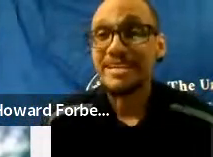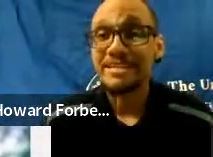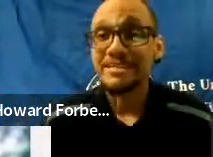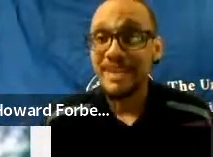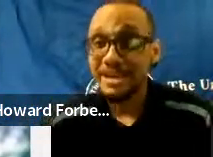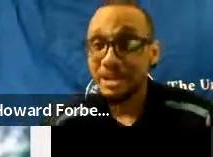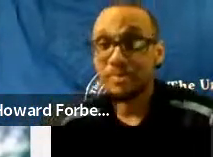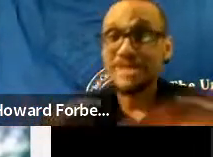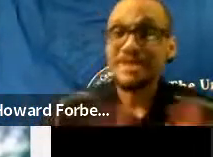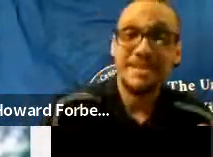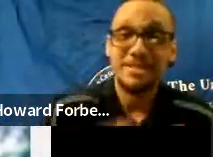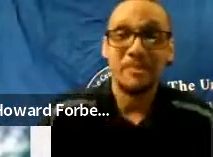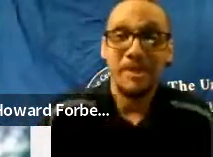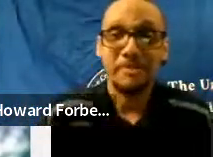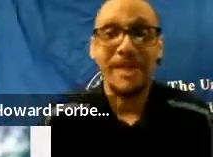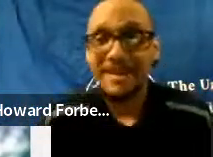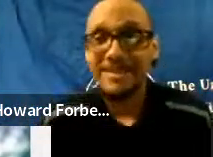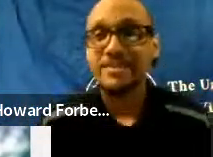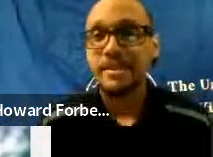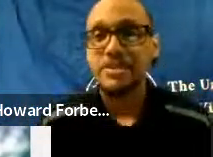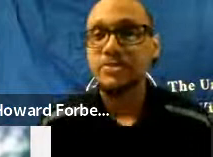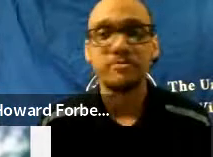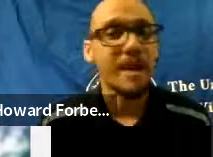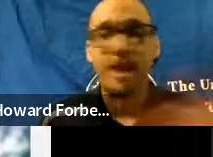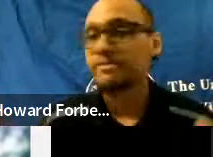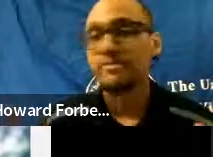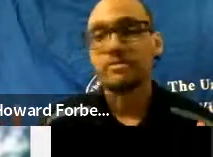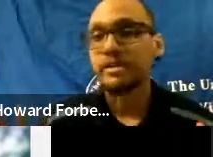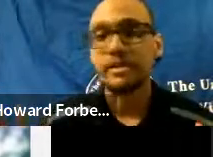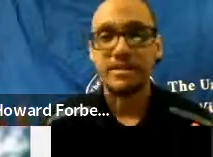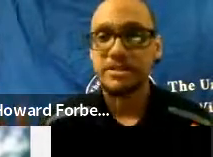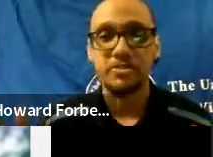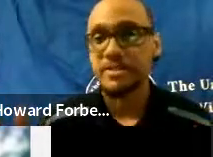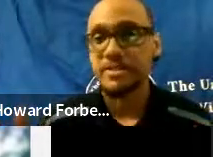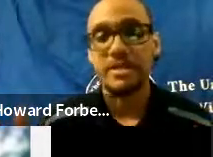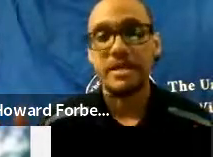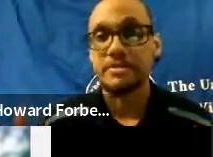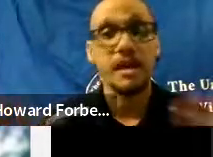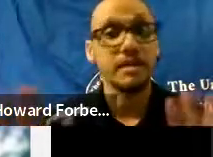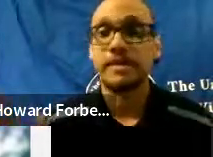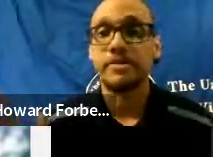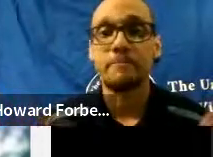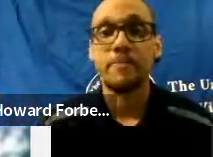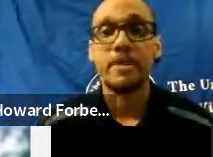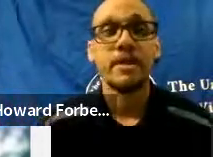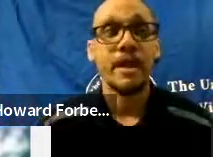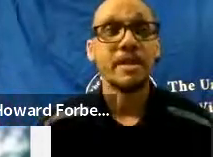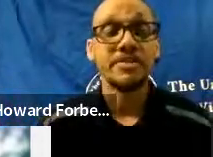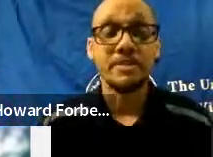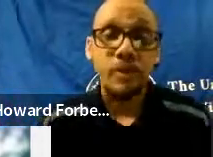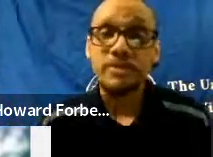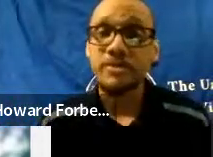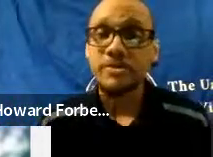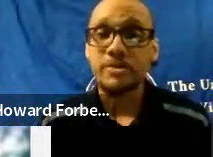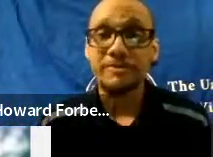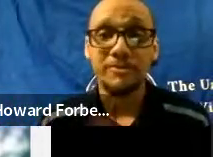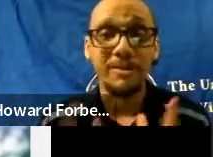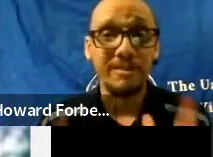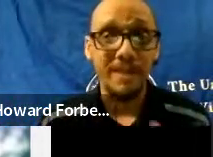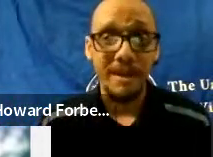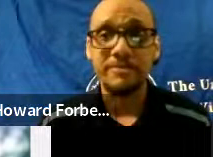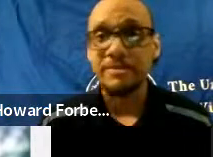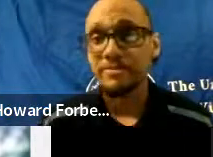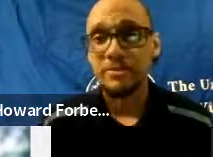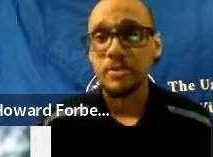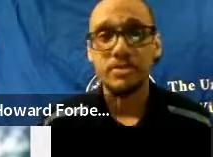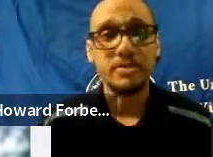and beyond to kind of bring that spark back into the classroom, I would have completely lost interest in science altogether. And it's important to note that